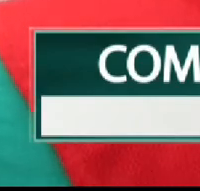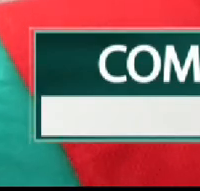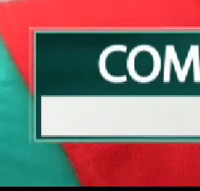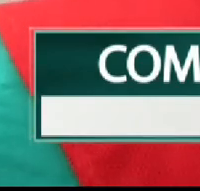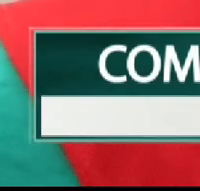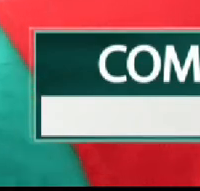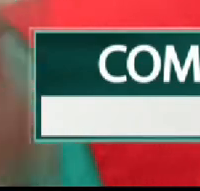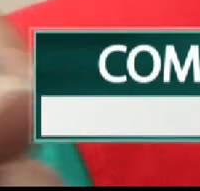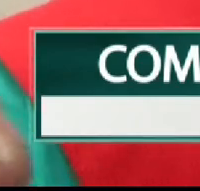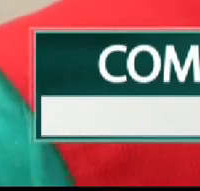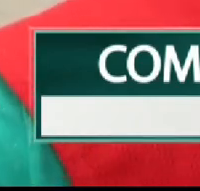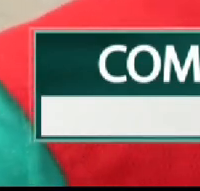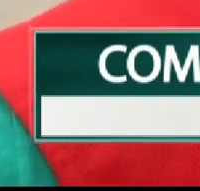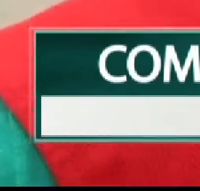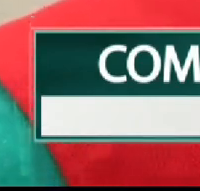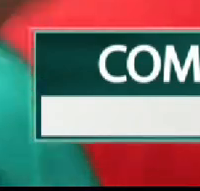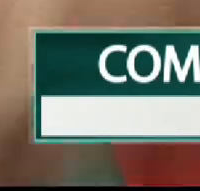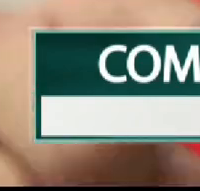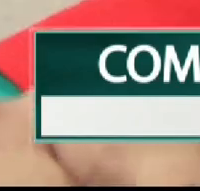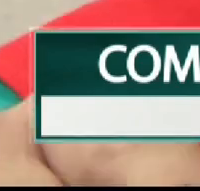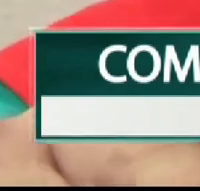You're watching the Bahamas tonight.